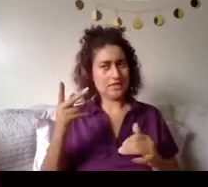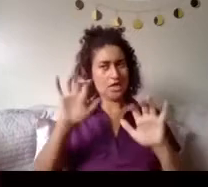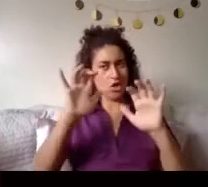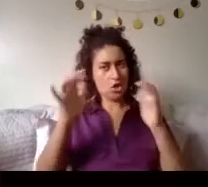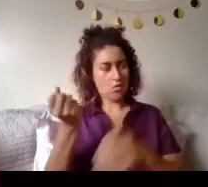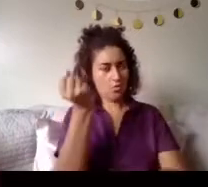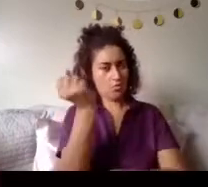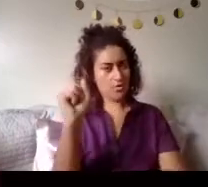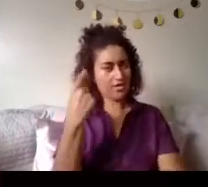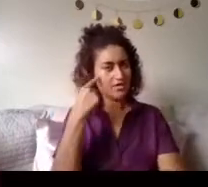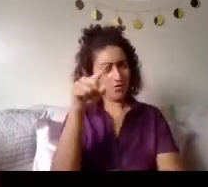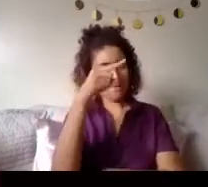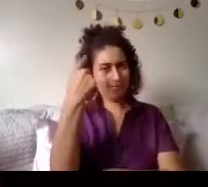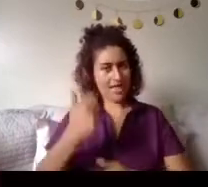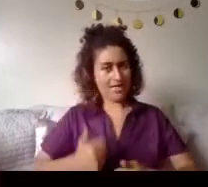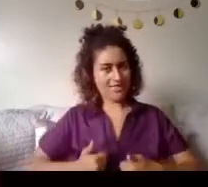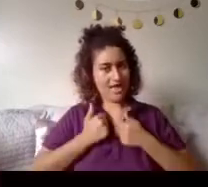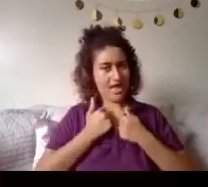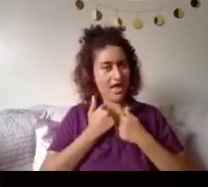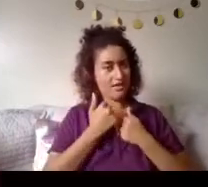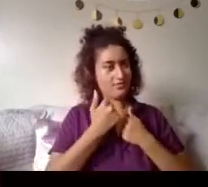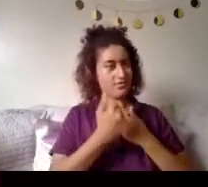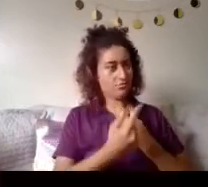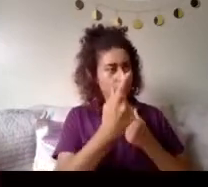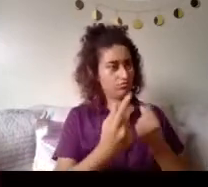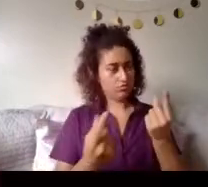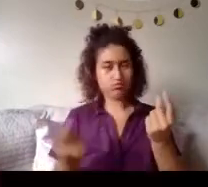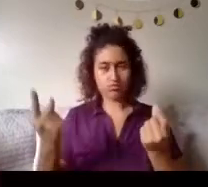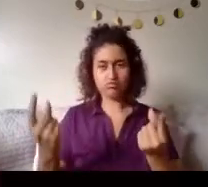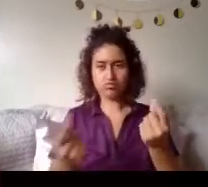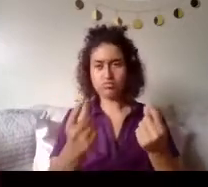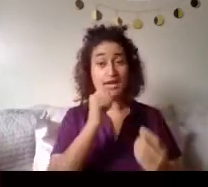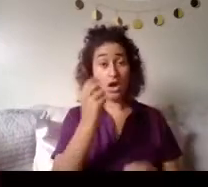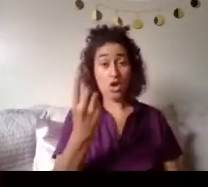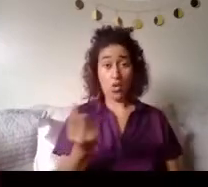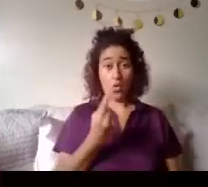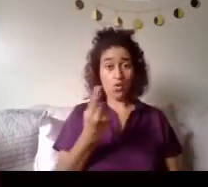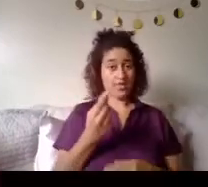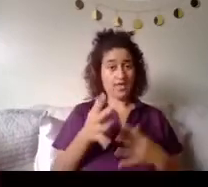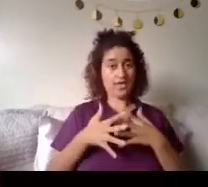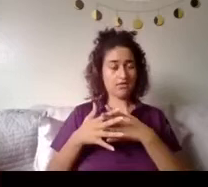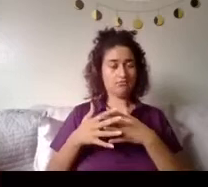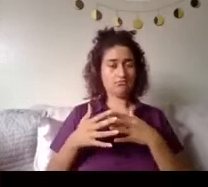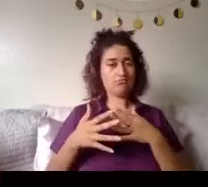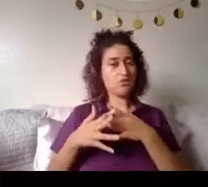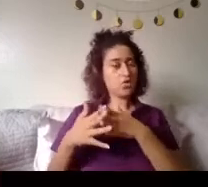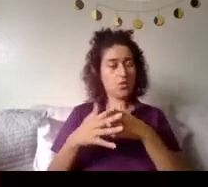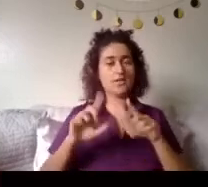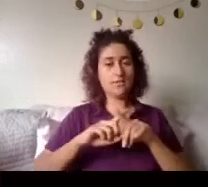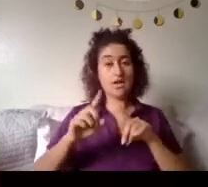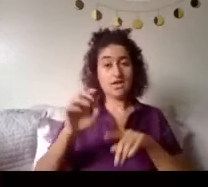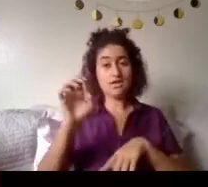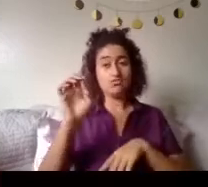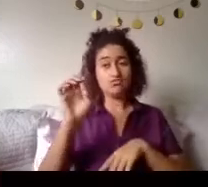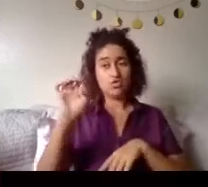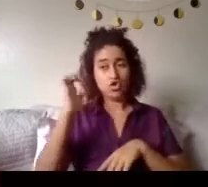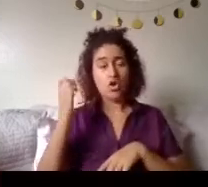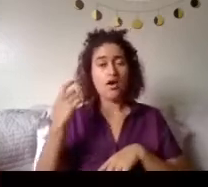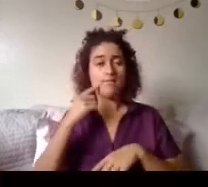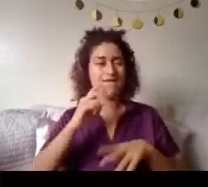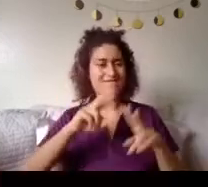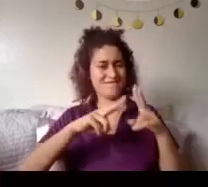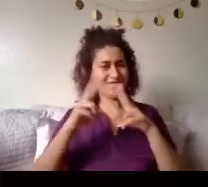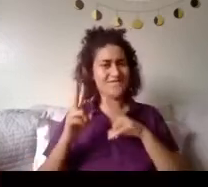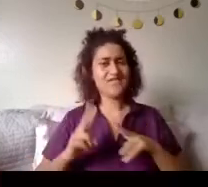for Black lives sparking the streets, not only in the US, but also in Europe, various countries on the